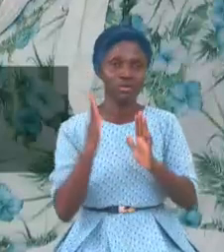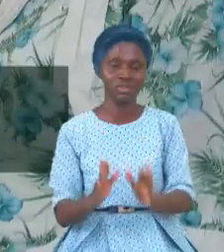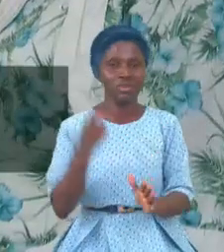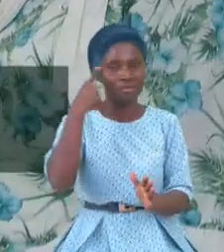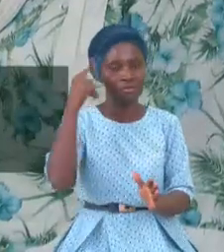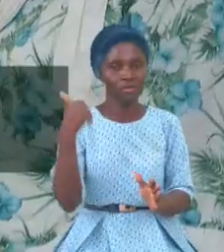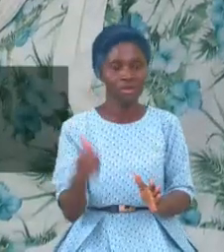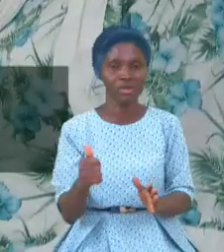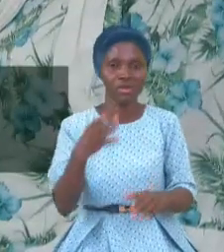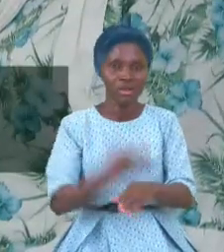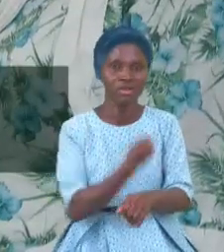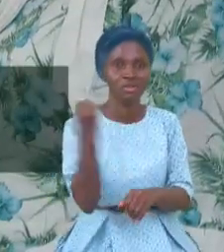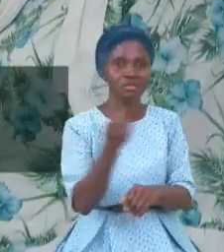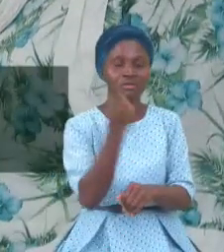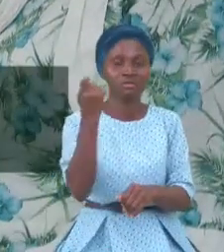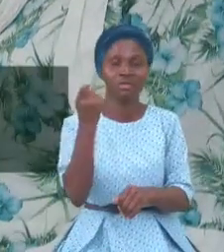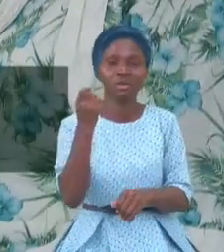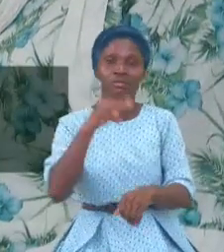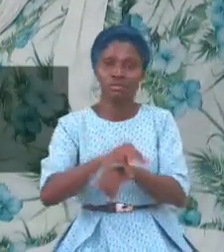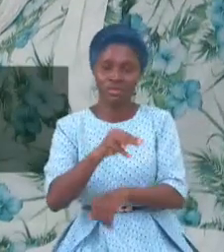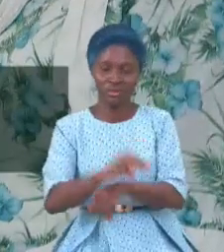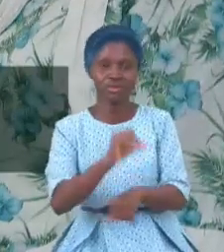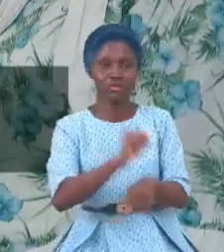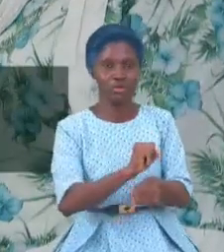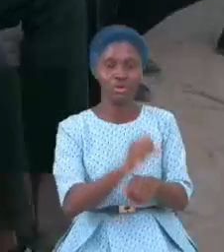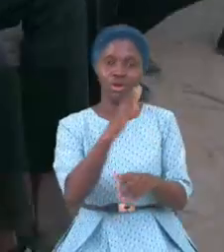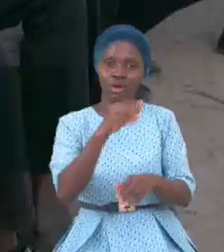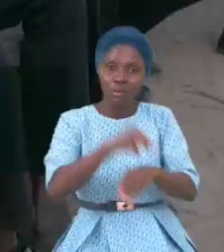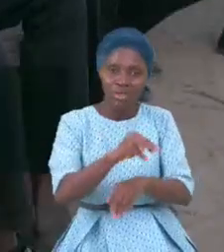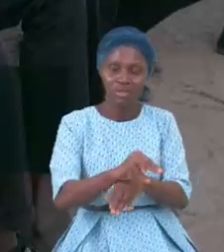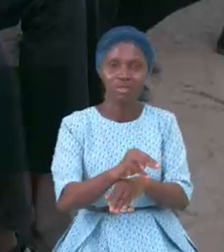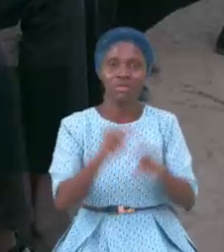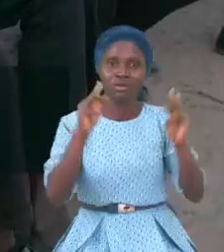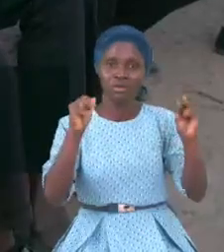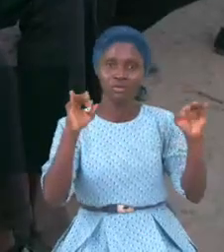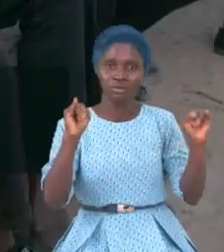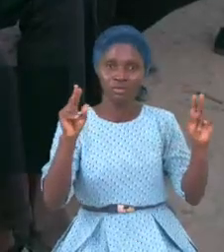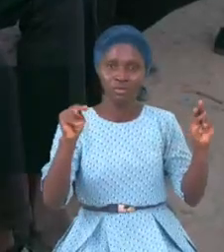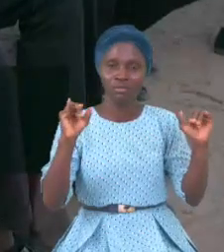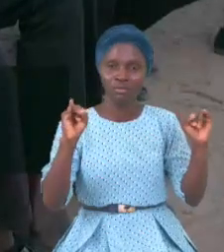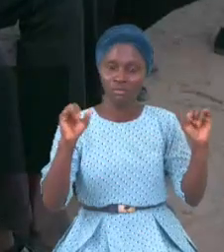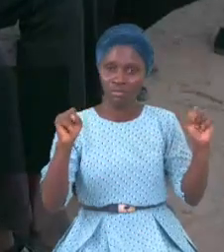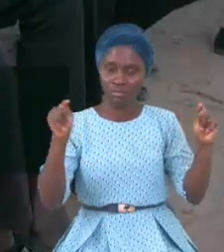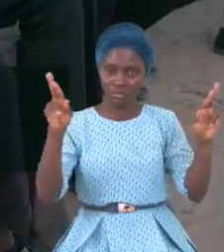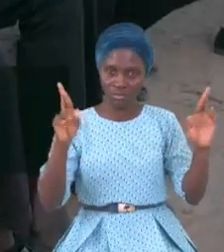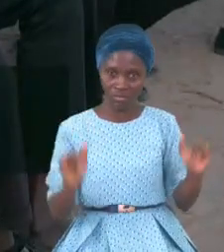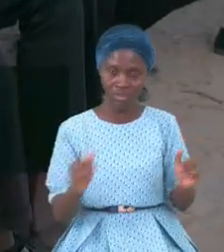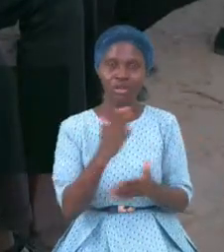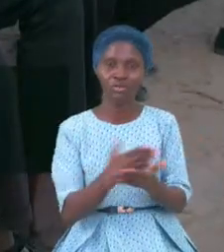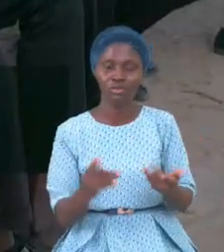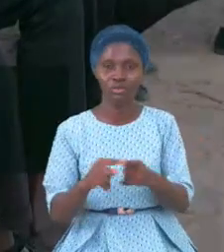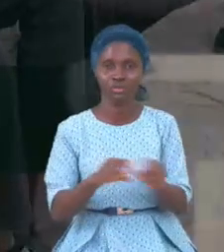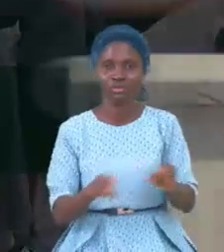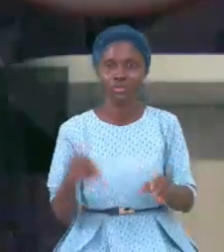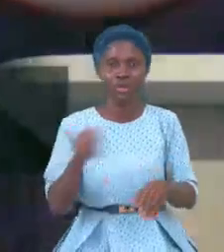ministry, something to do, a ministry with message and ministration, a ministry that we're coming to the lives